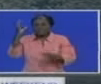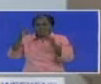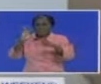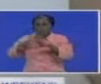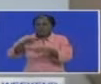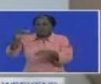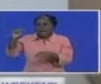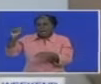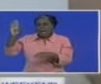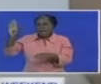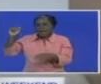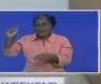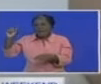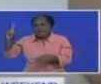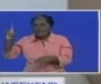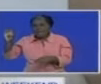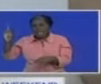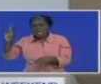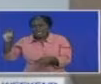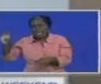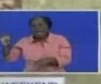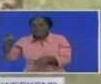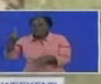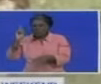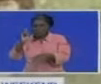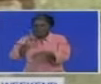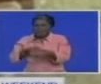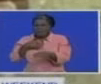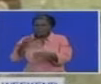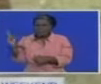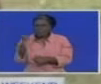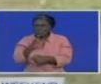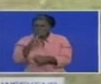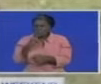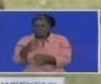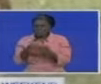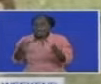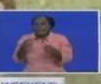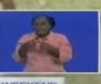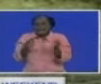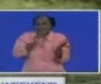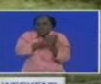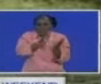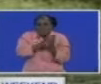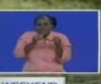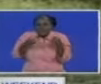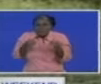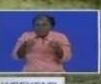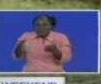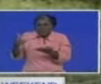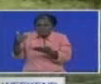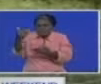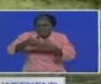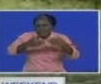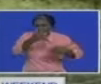catchment. The Aberdares at one time faced serious threat, but conservation efforts, including the fencing of the Aberdares,